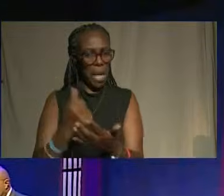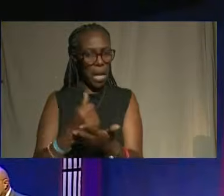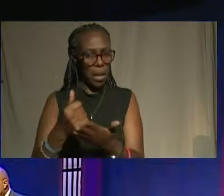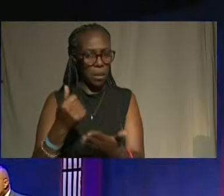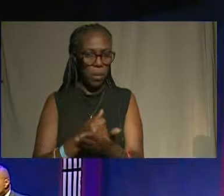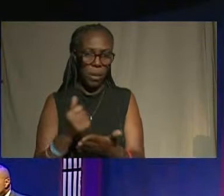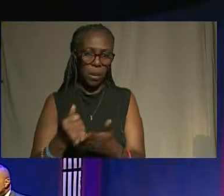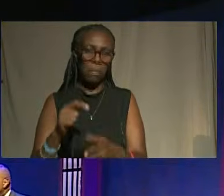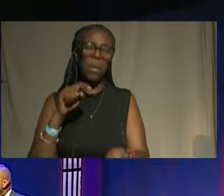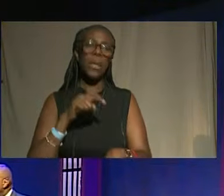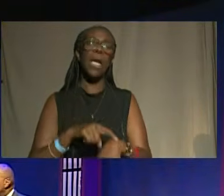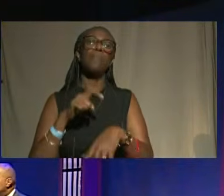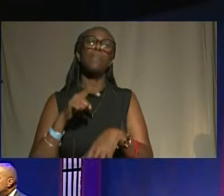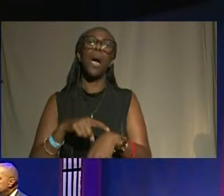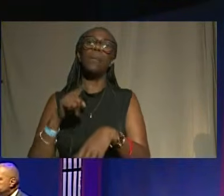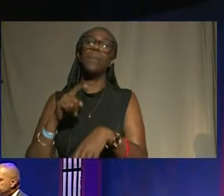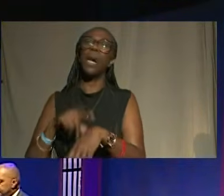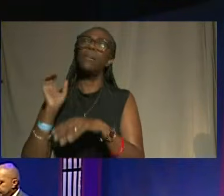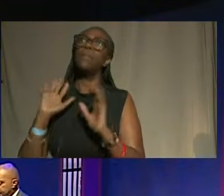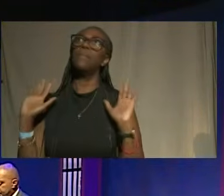Time.